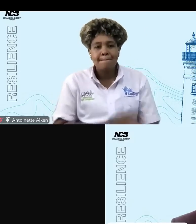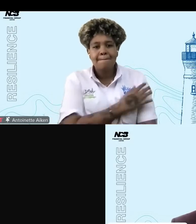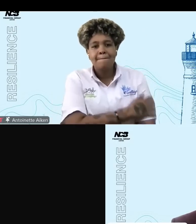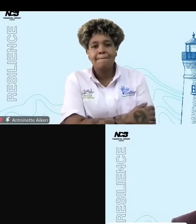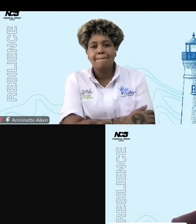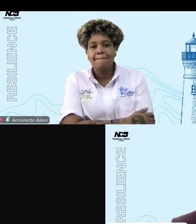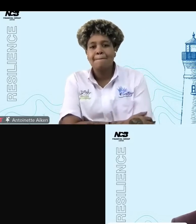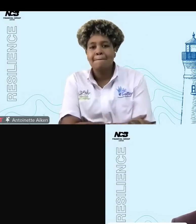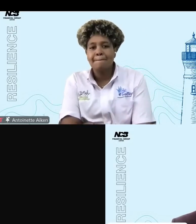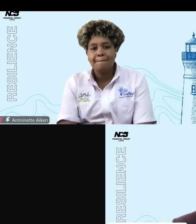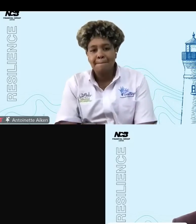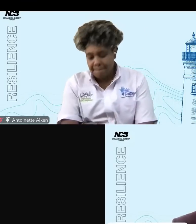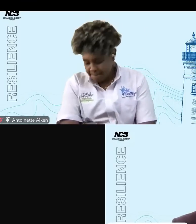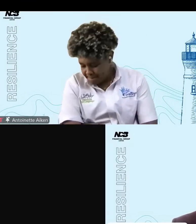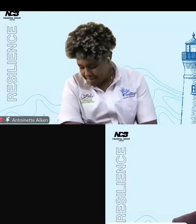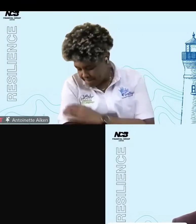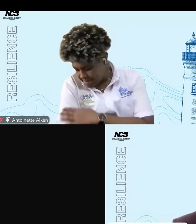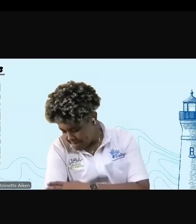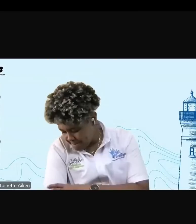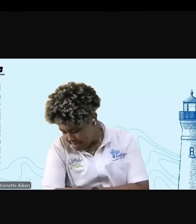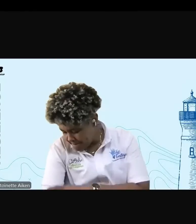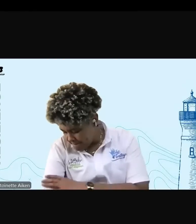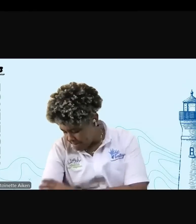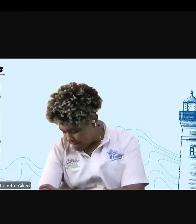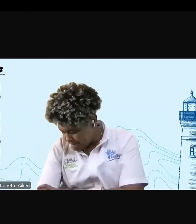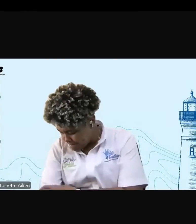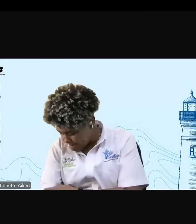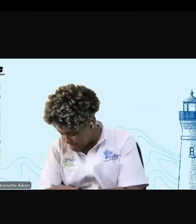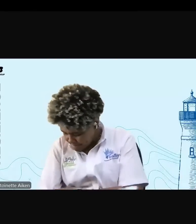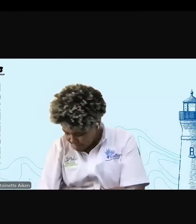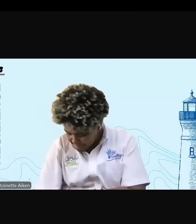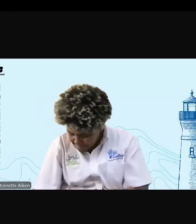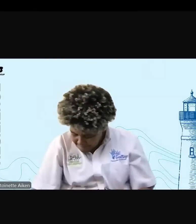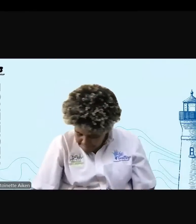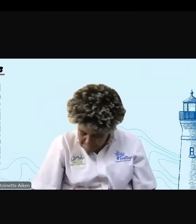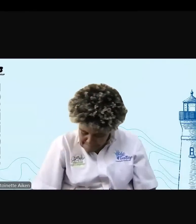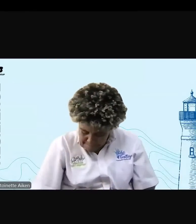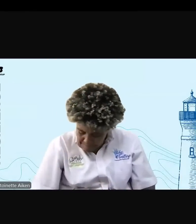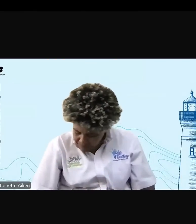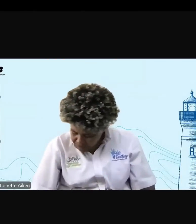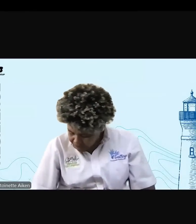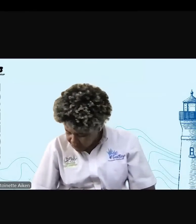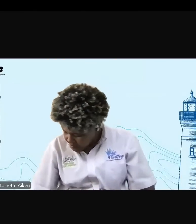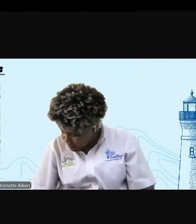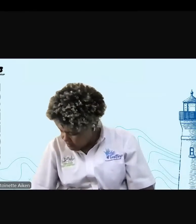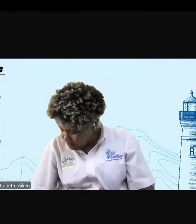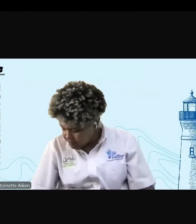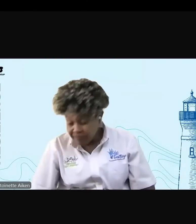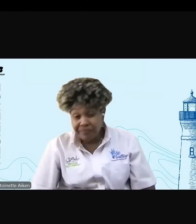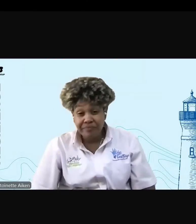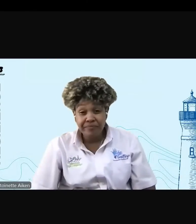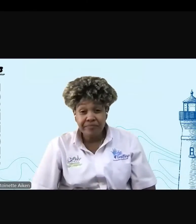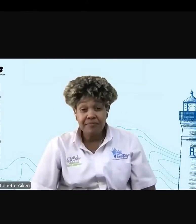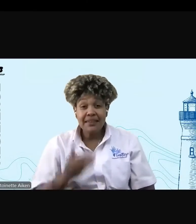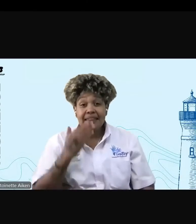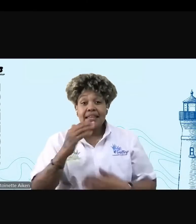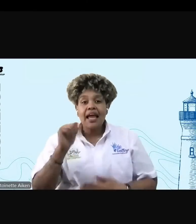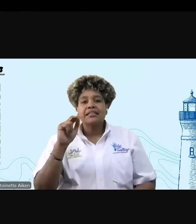Thanks, Angus. All right, let's switch over to a question for